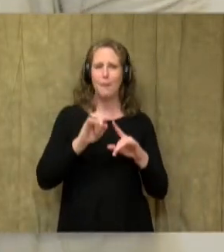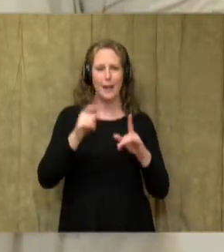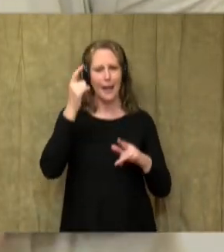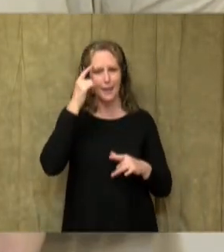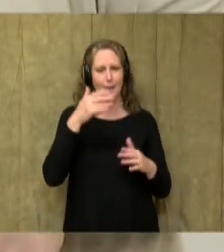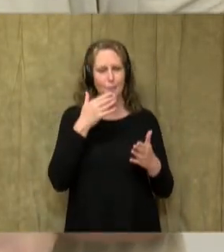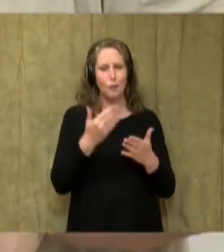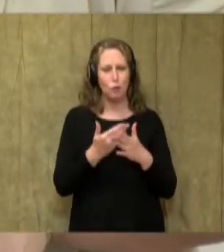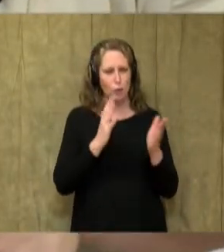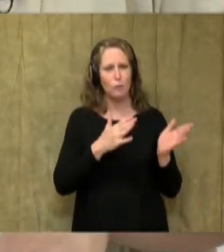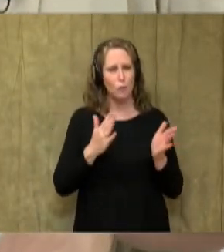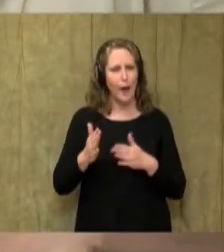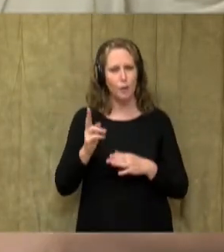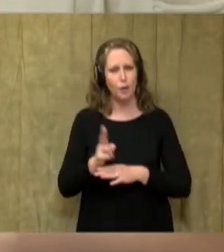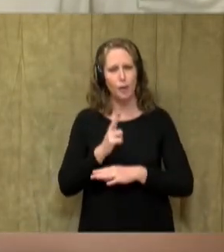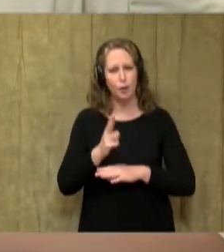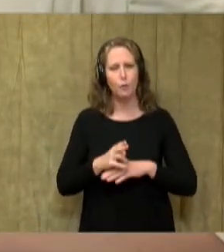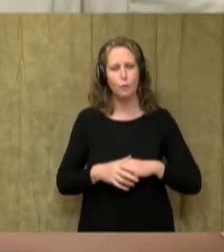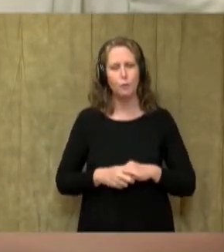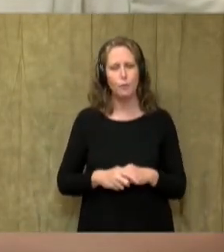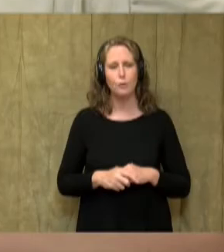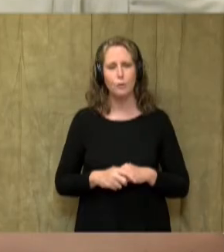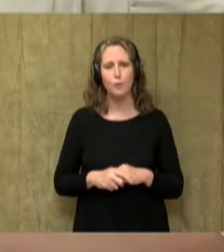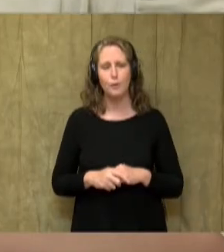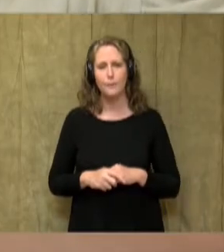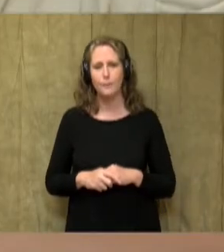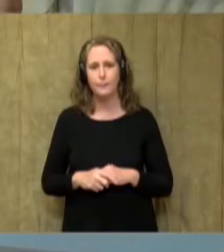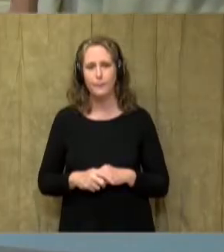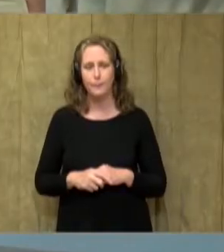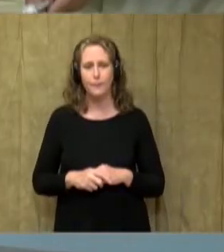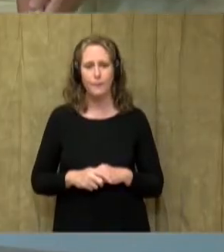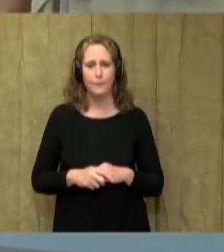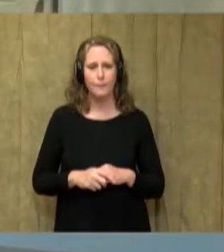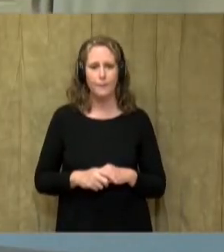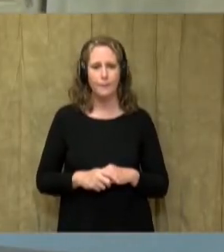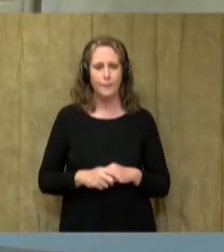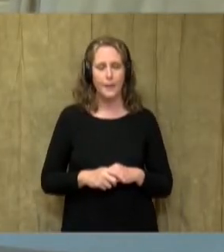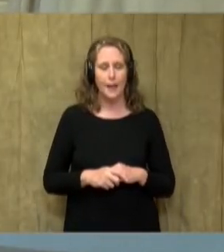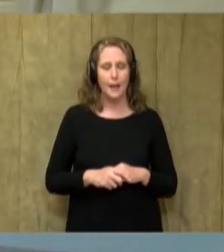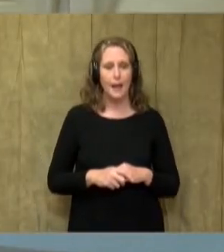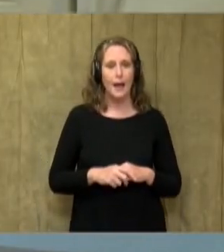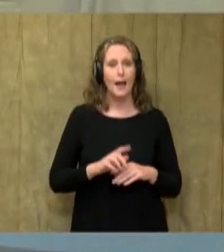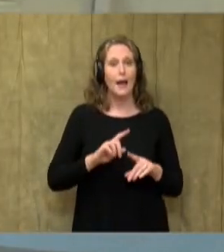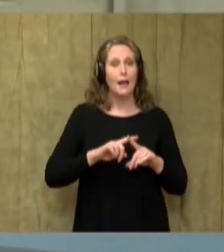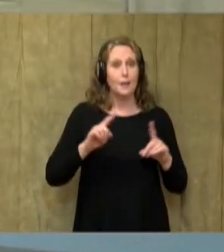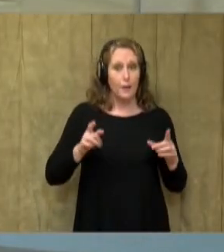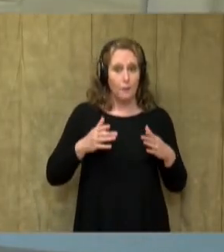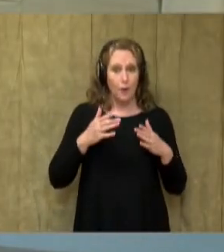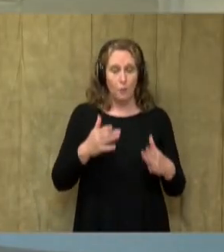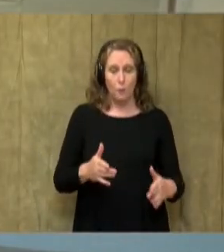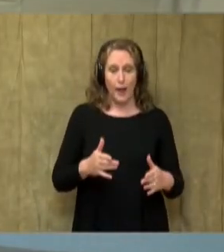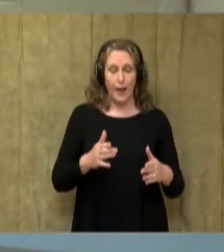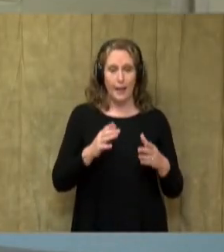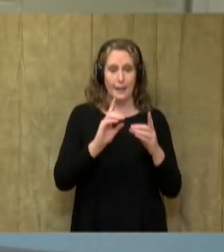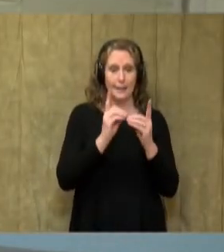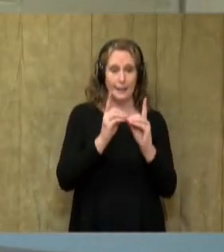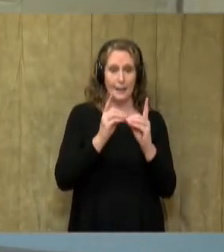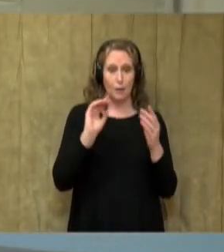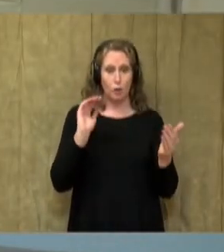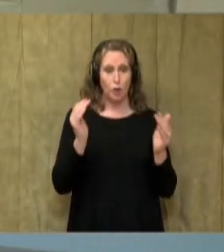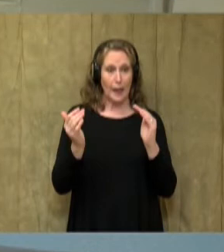good strategy to use. All right, so another way would be to compare those digits.